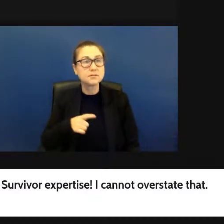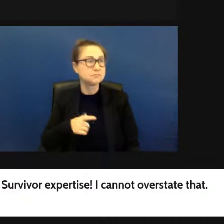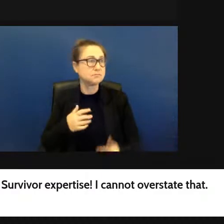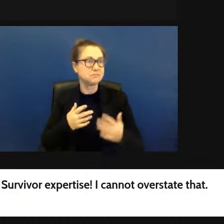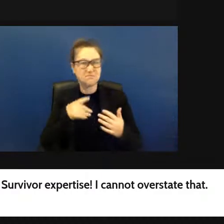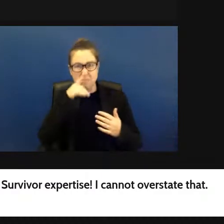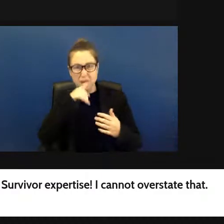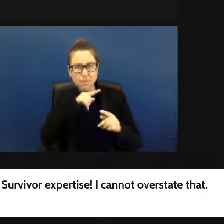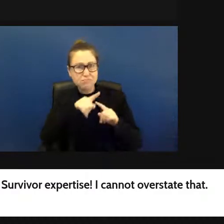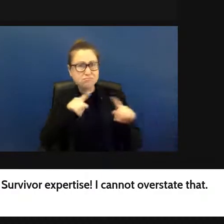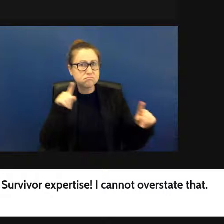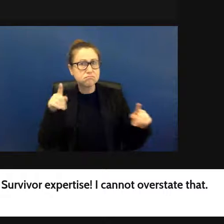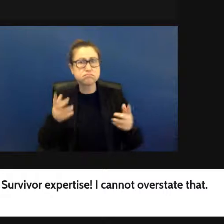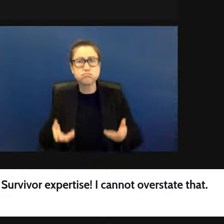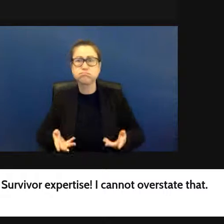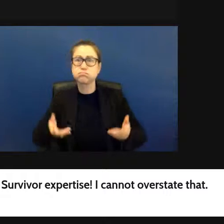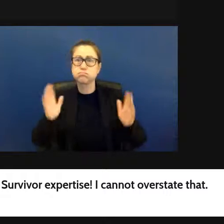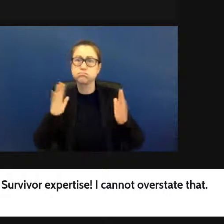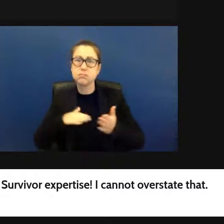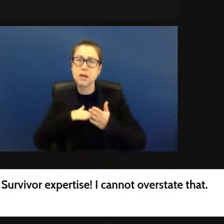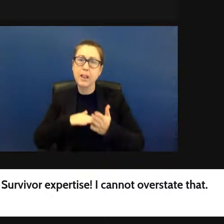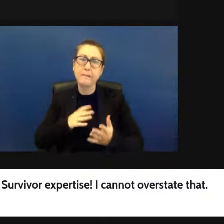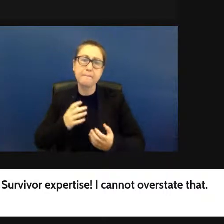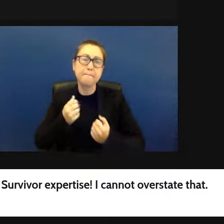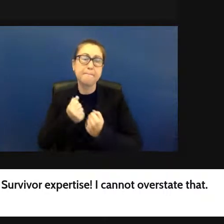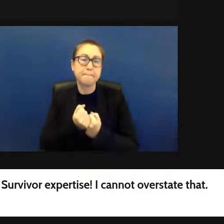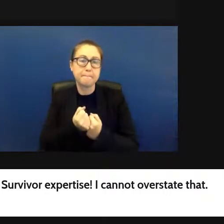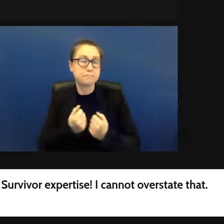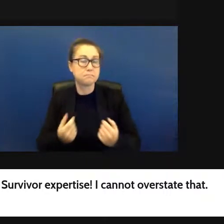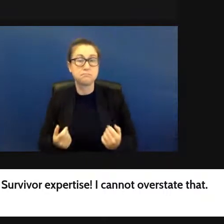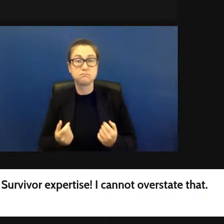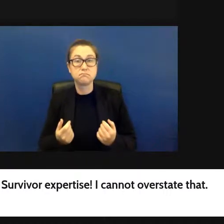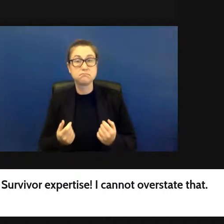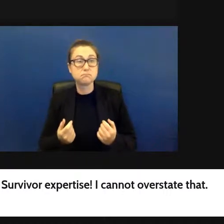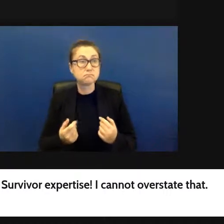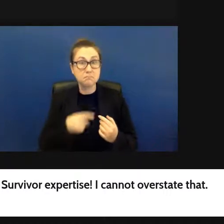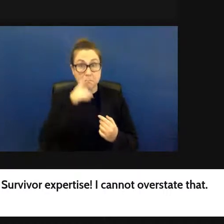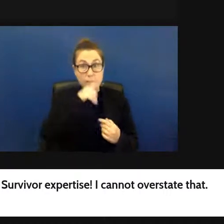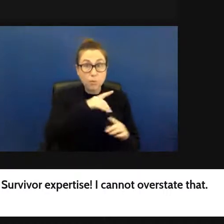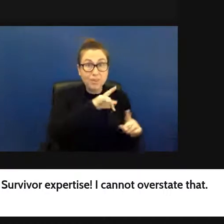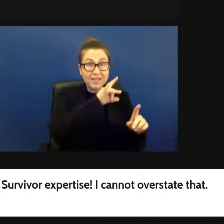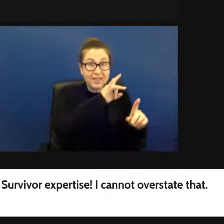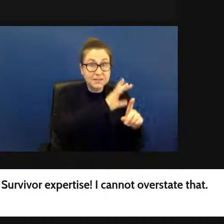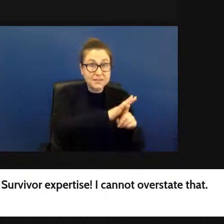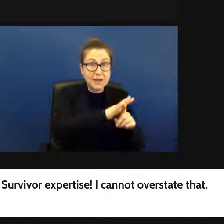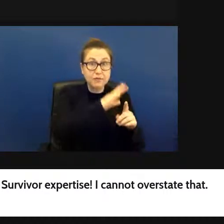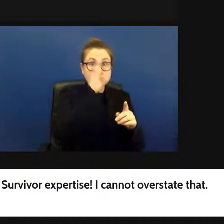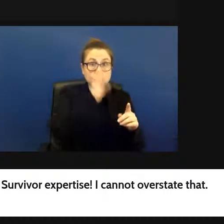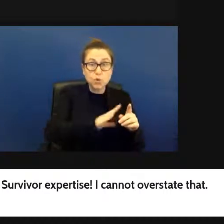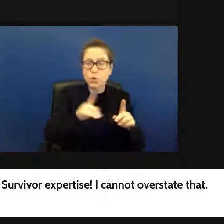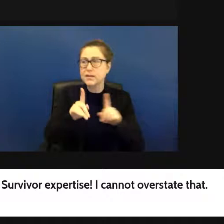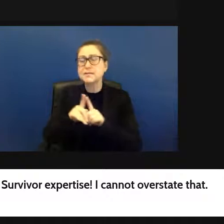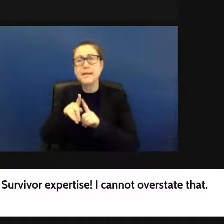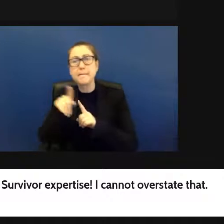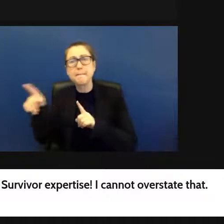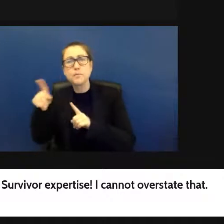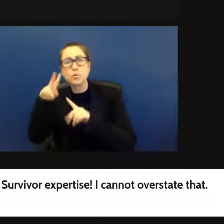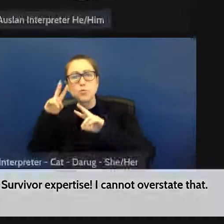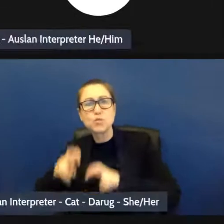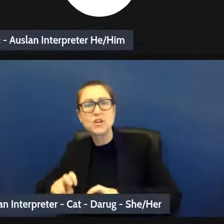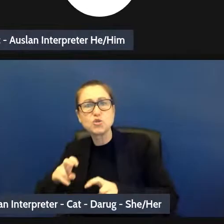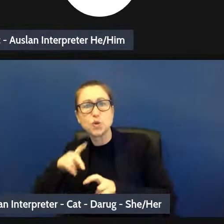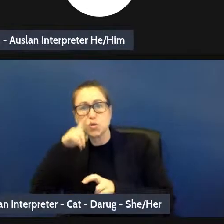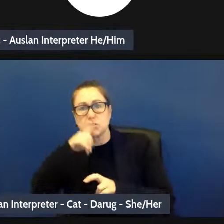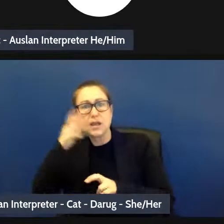to help out on both the, consumer and researcher side. We've got a really, really good thing going in